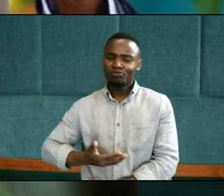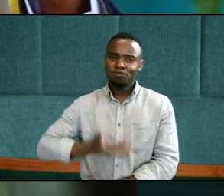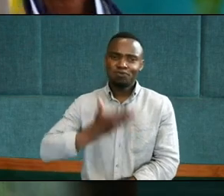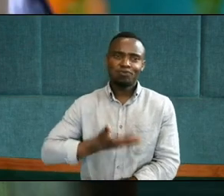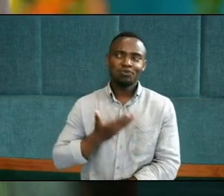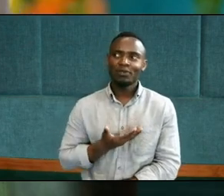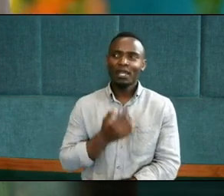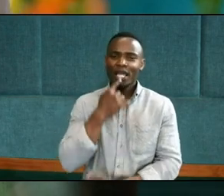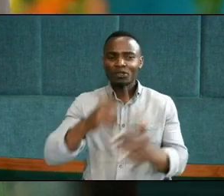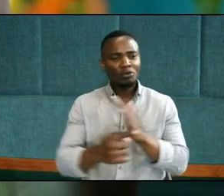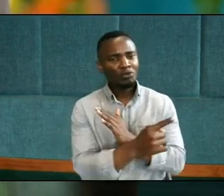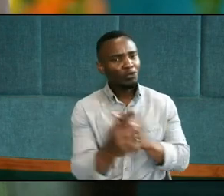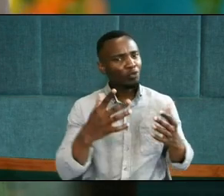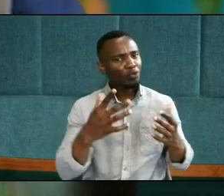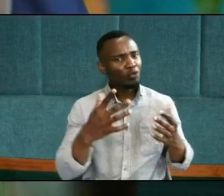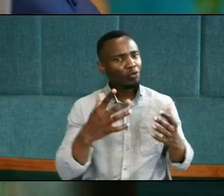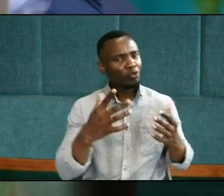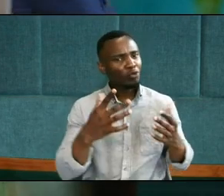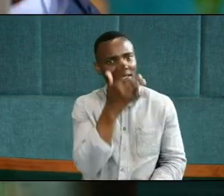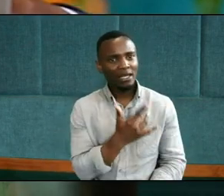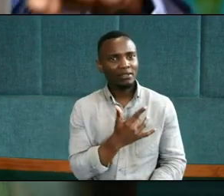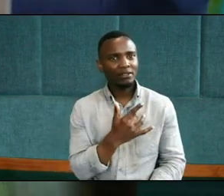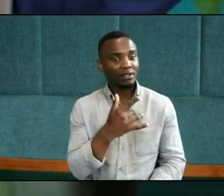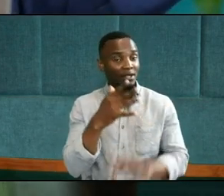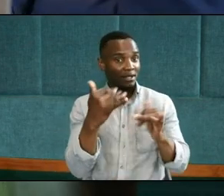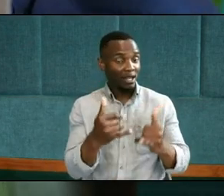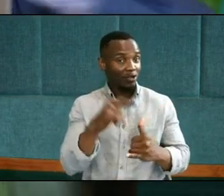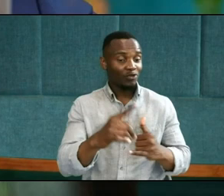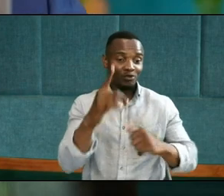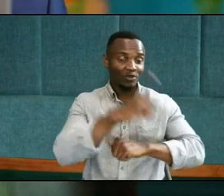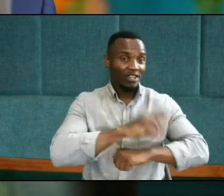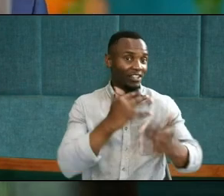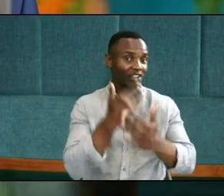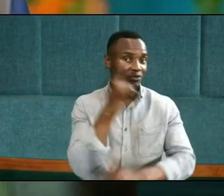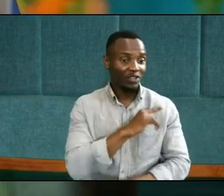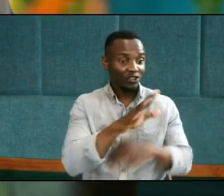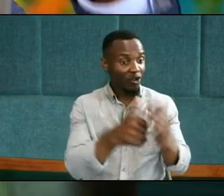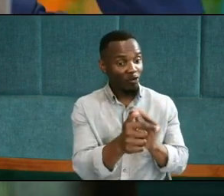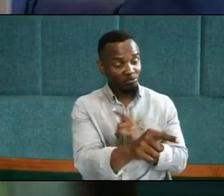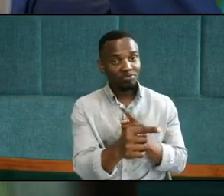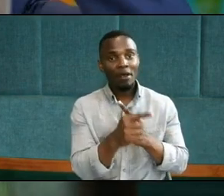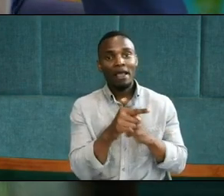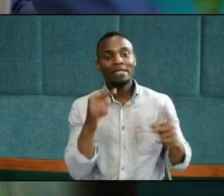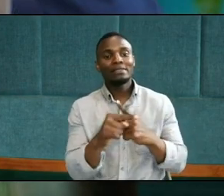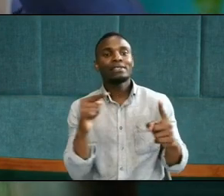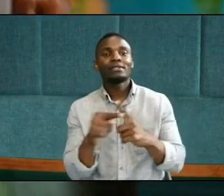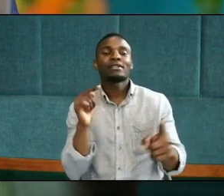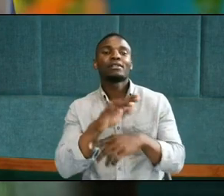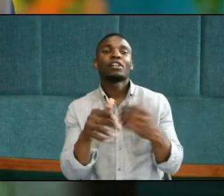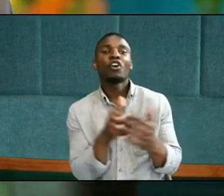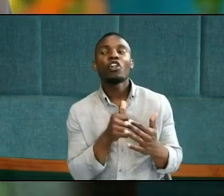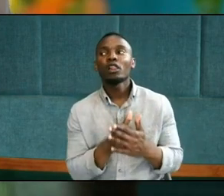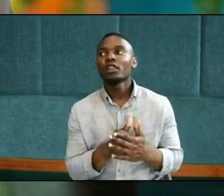Hey, you guys, you have been cheating me all around. Your day is now. You are going to be killed. All of you. You are going to face death